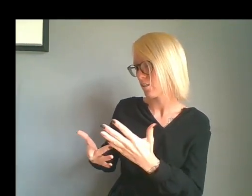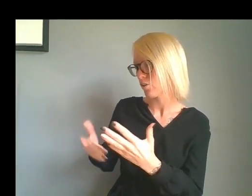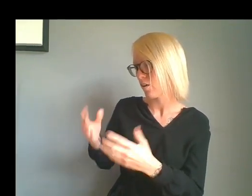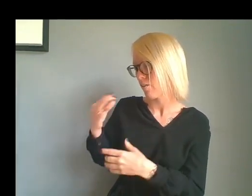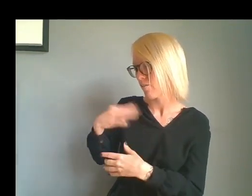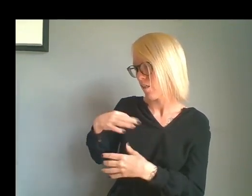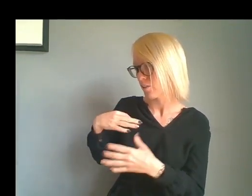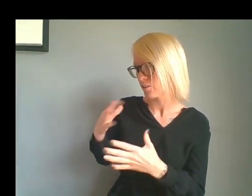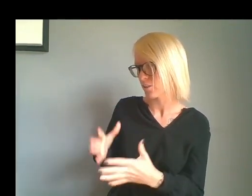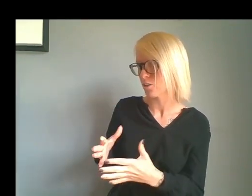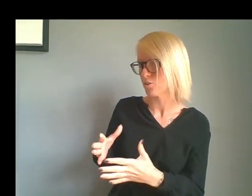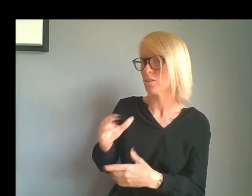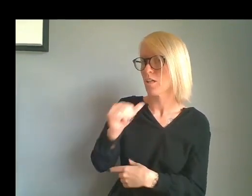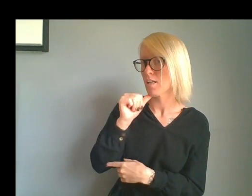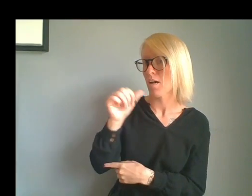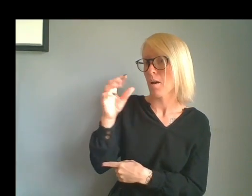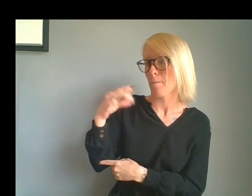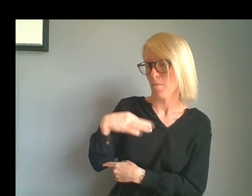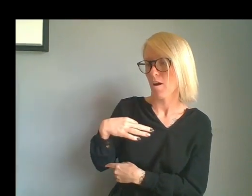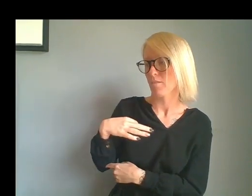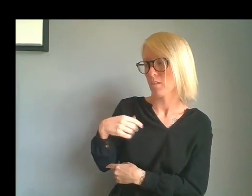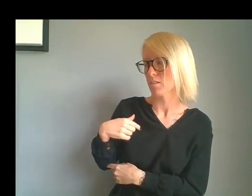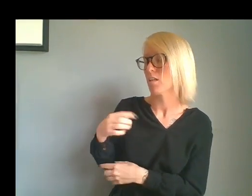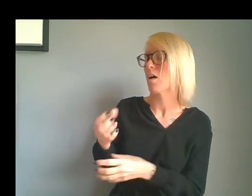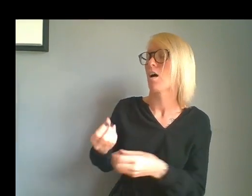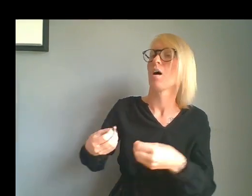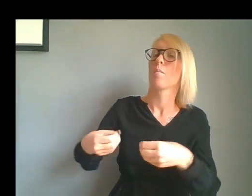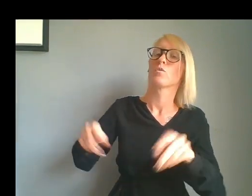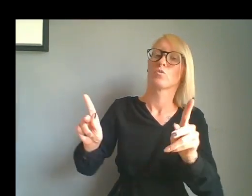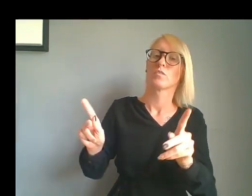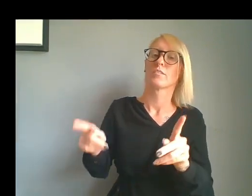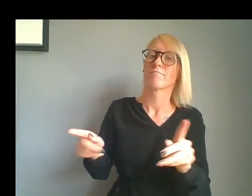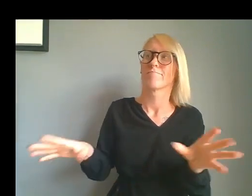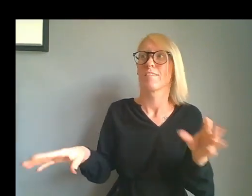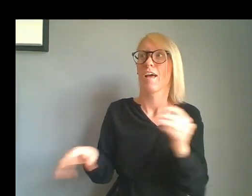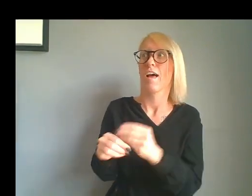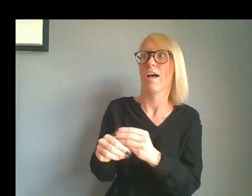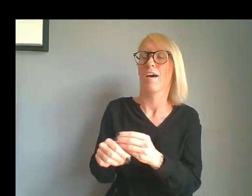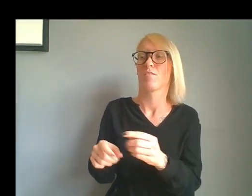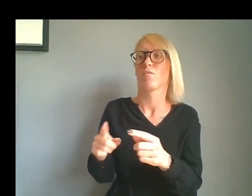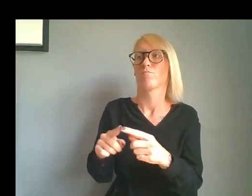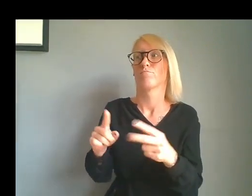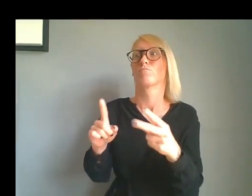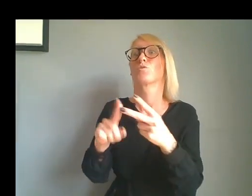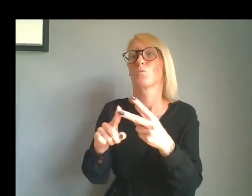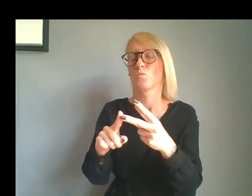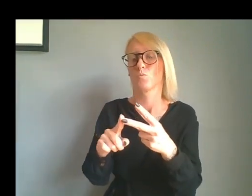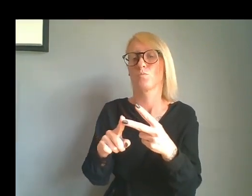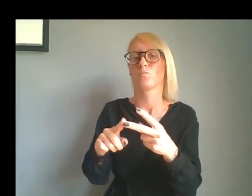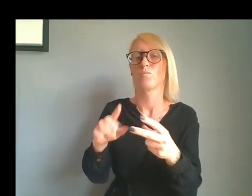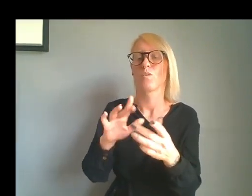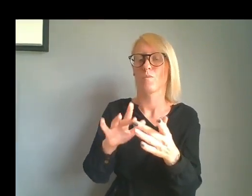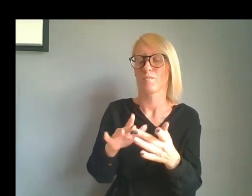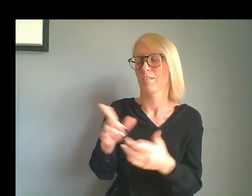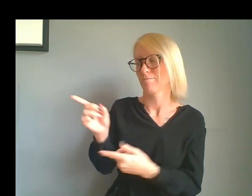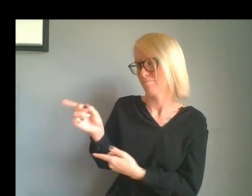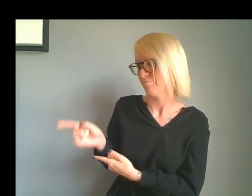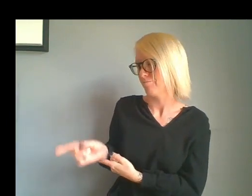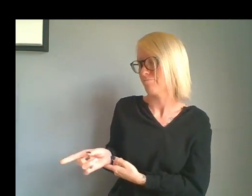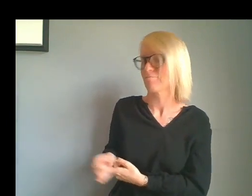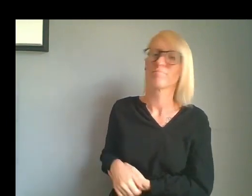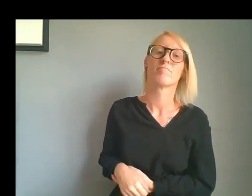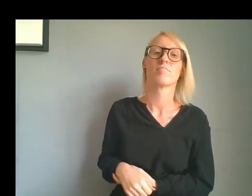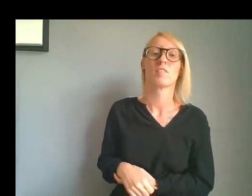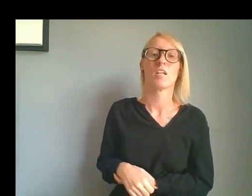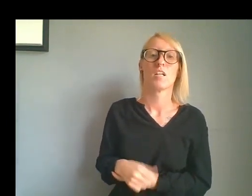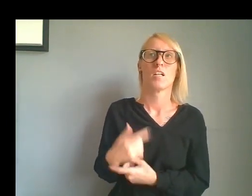with nonprofits. So that was an opportunity for me to give a little bit of a plug. And then this is, you follow people